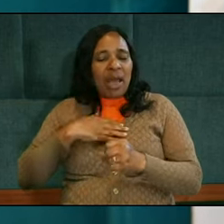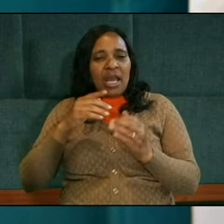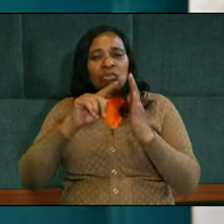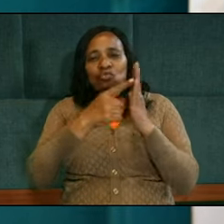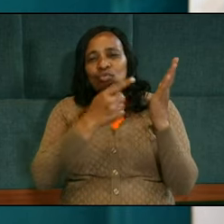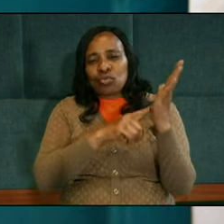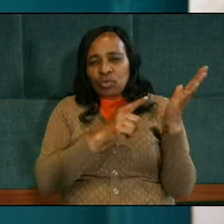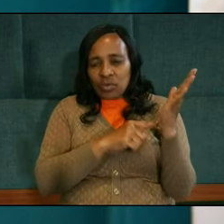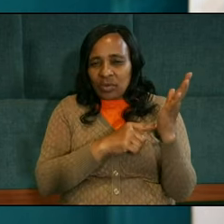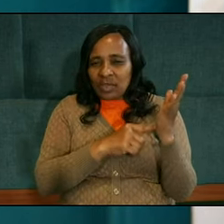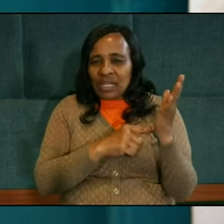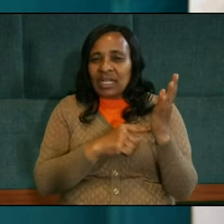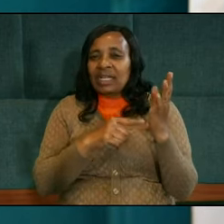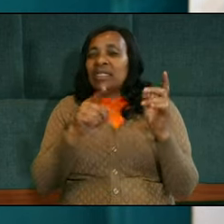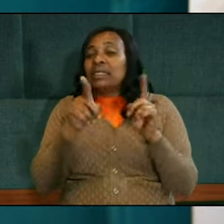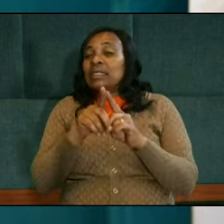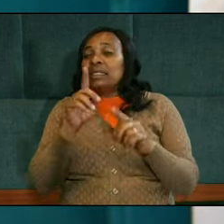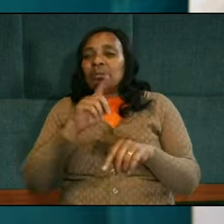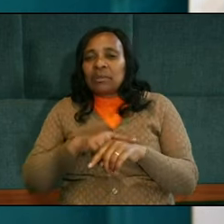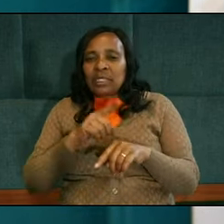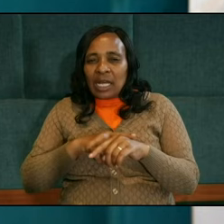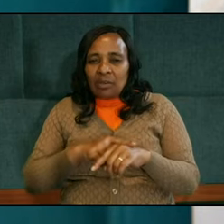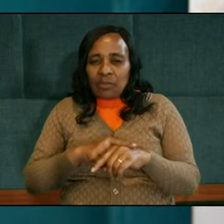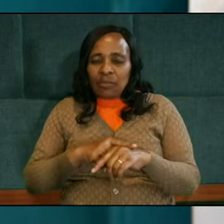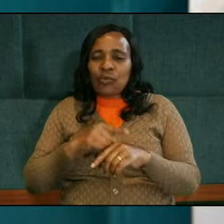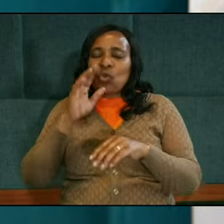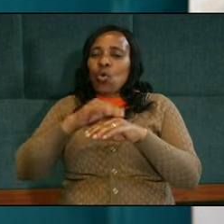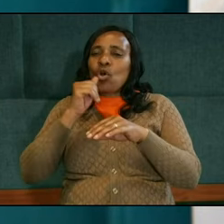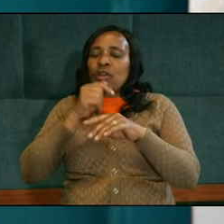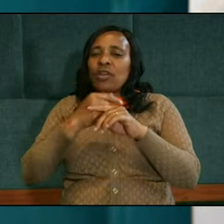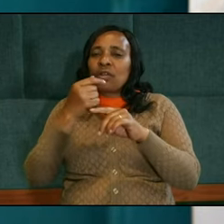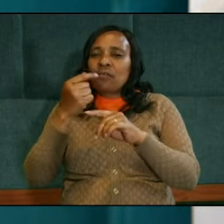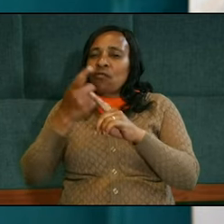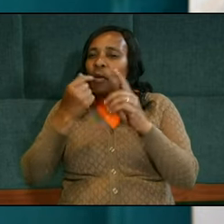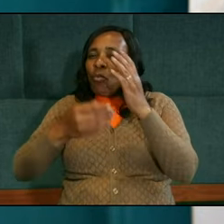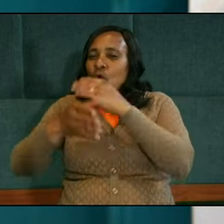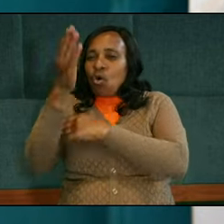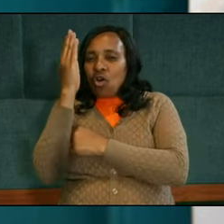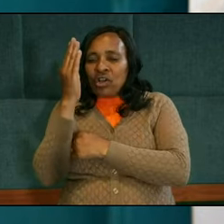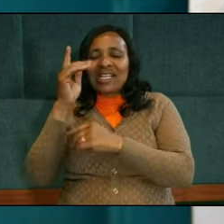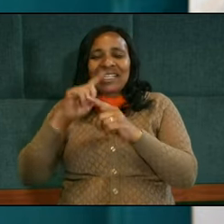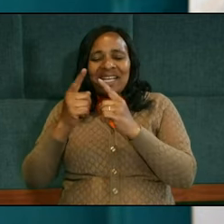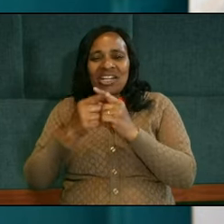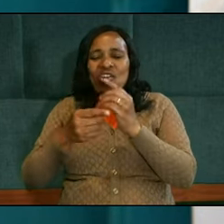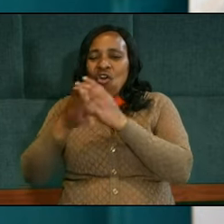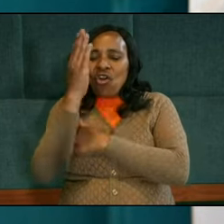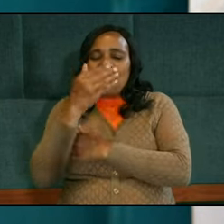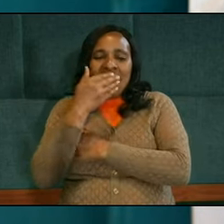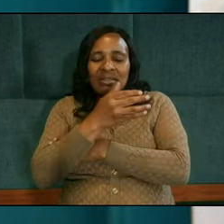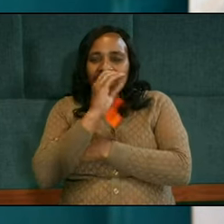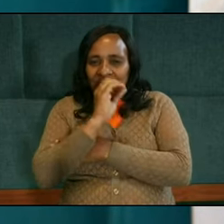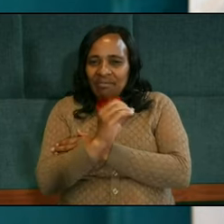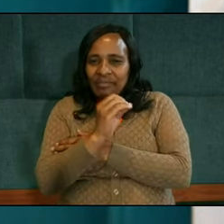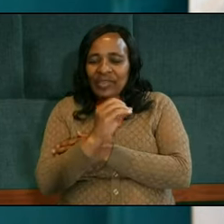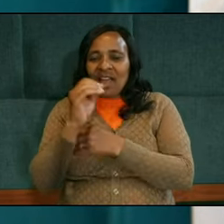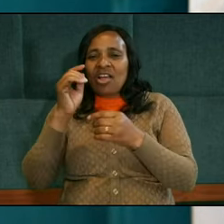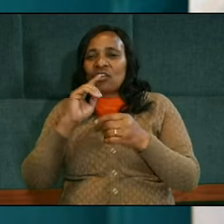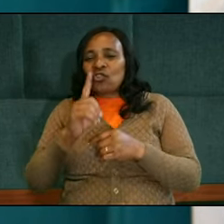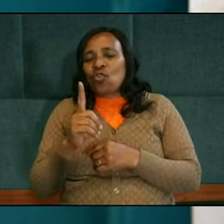so, when Saul called out to God and God didn't actually answer. So,